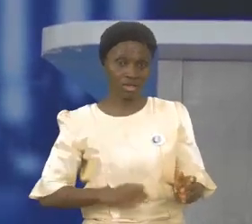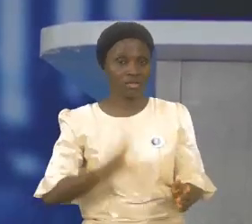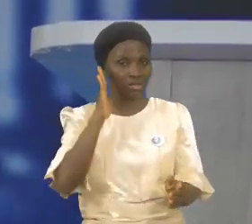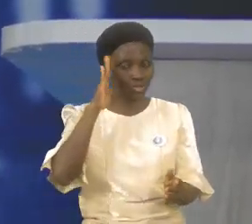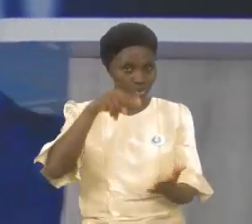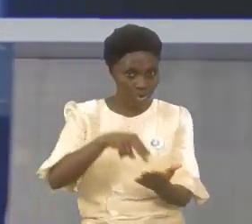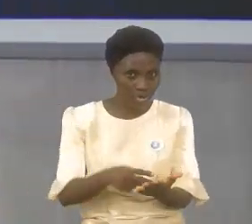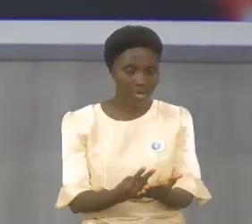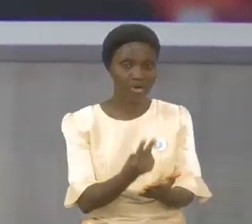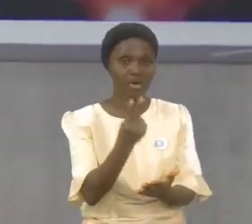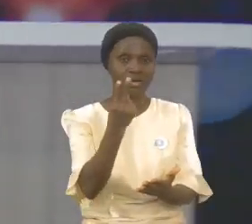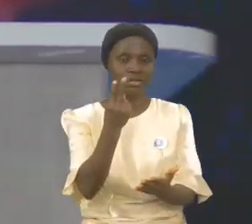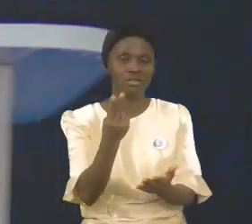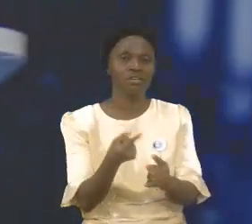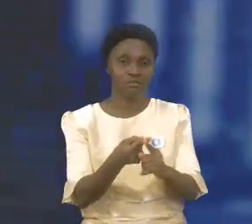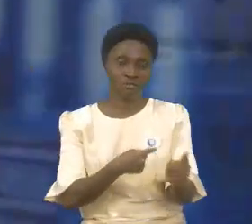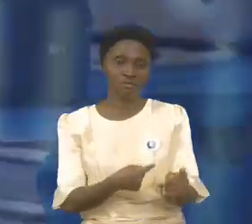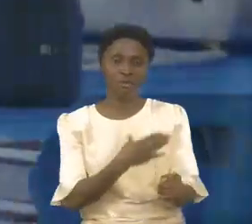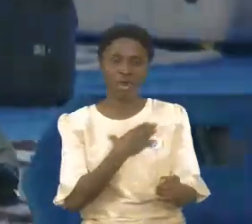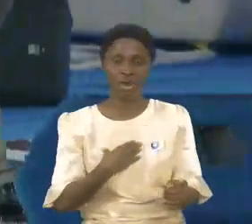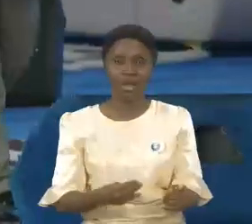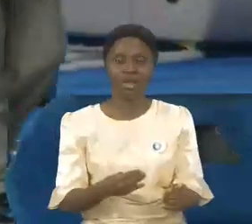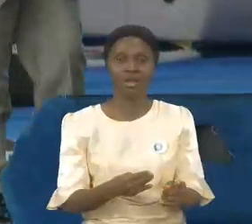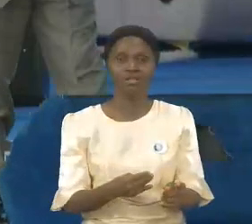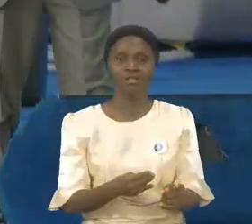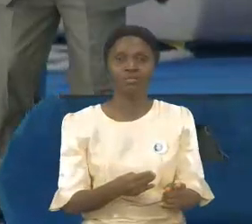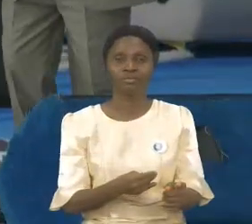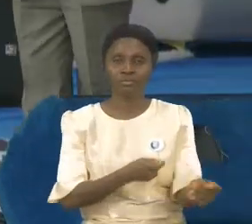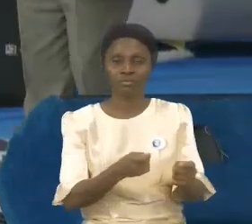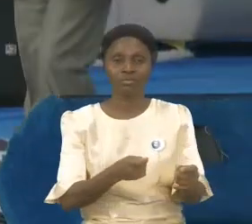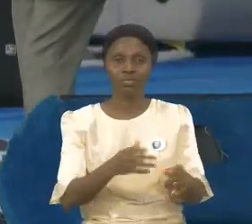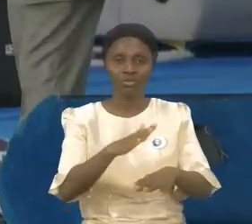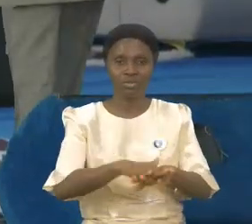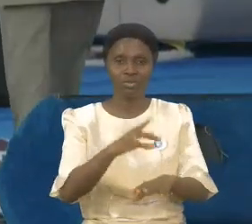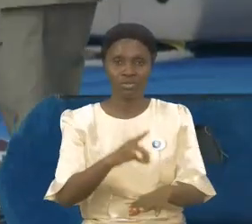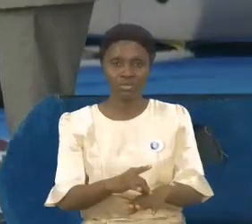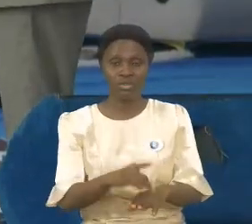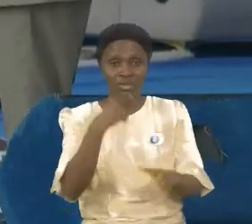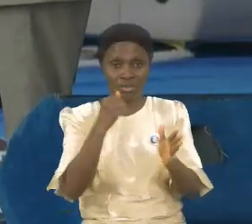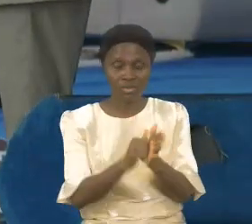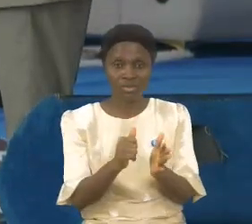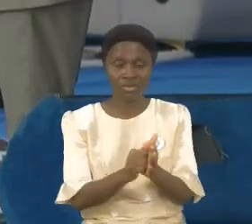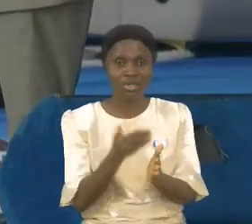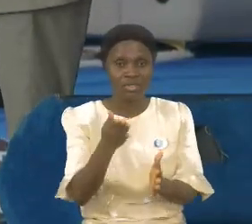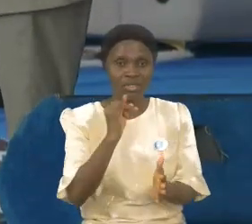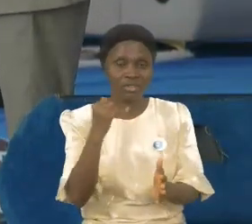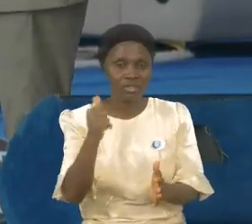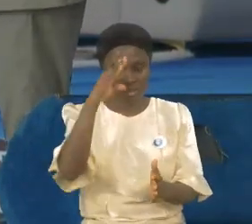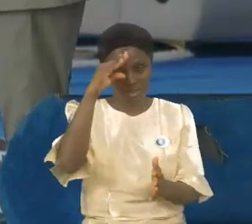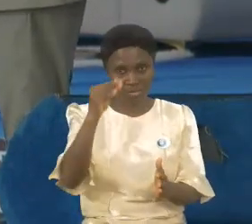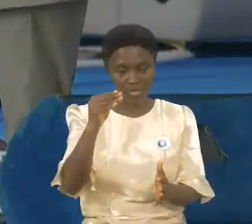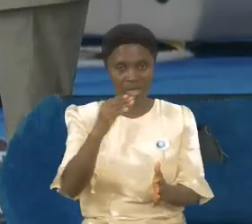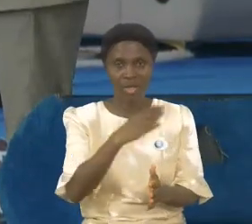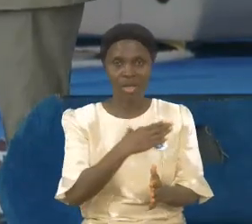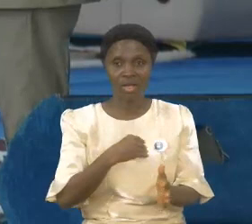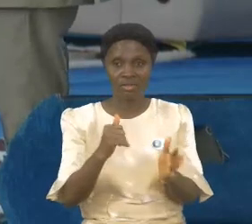the earth. You'll even say that there is a mark, and there is that mark to be taken either in